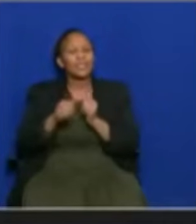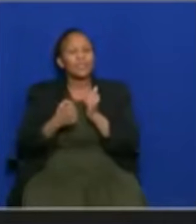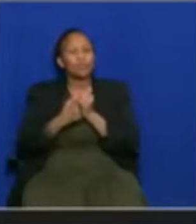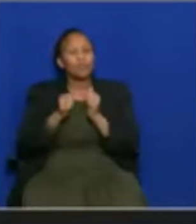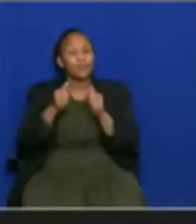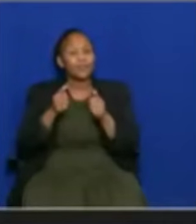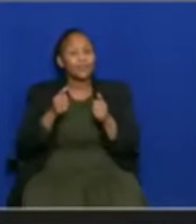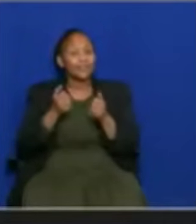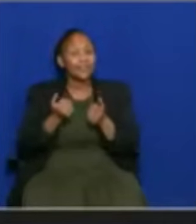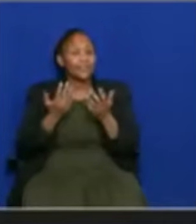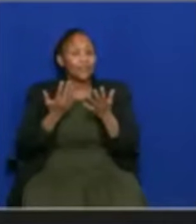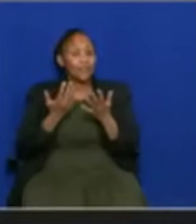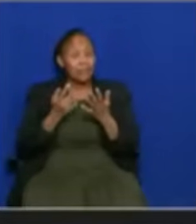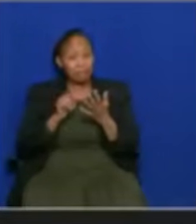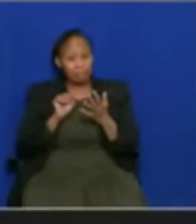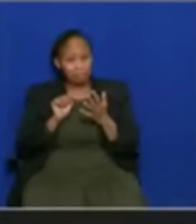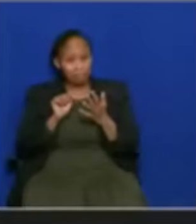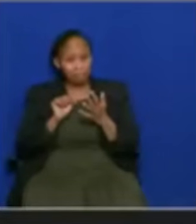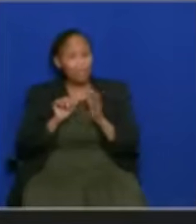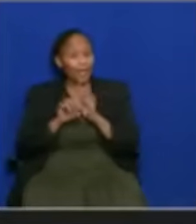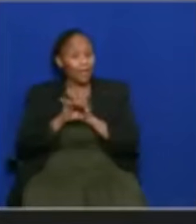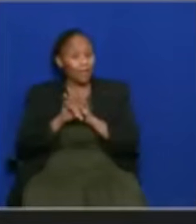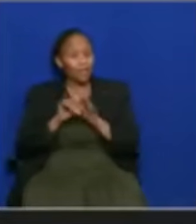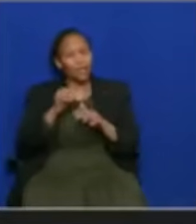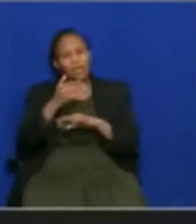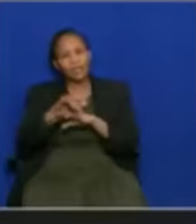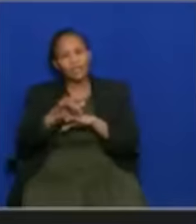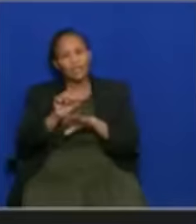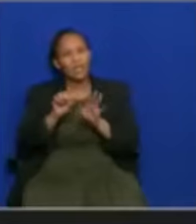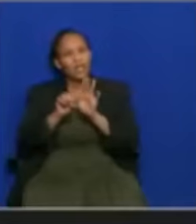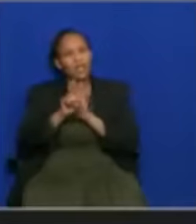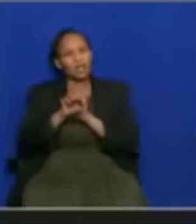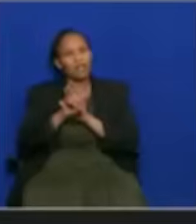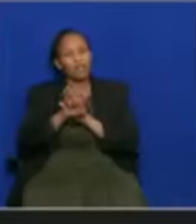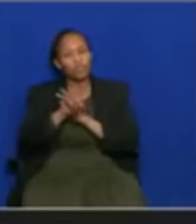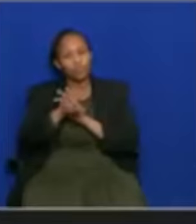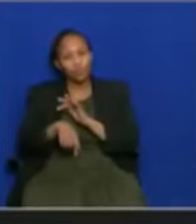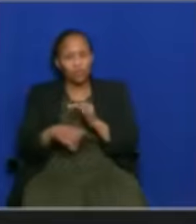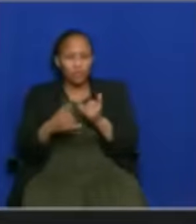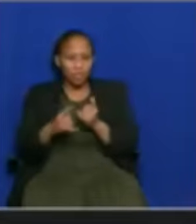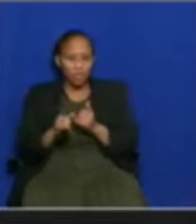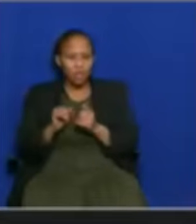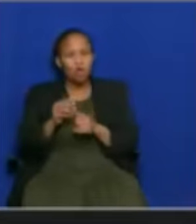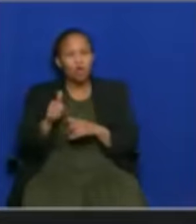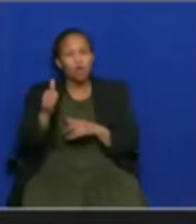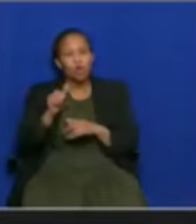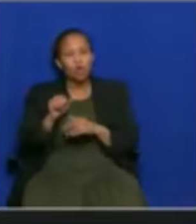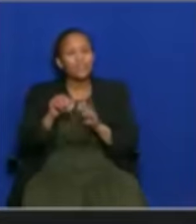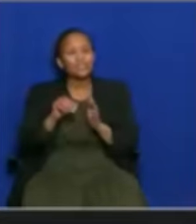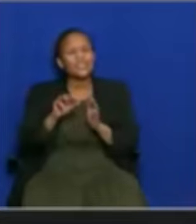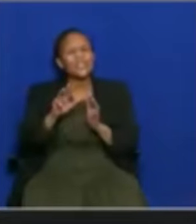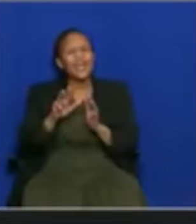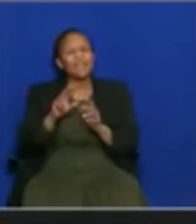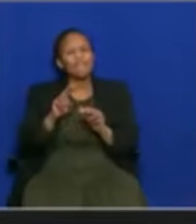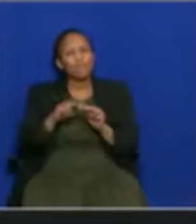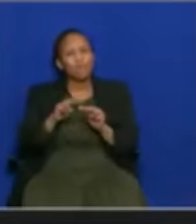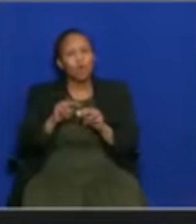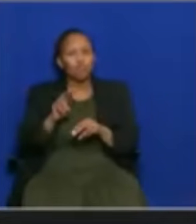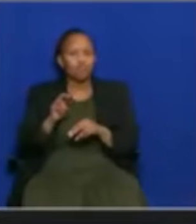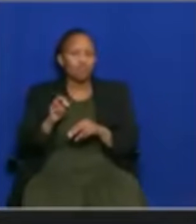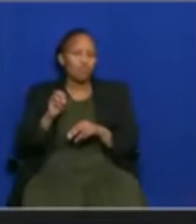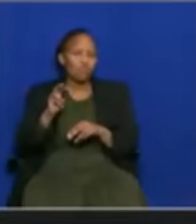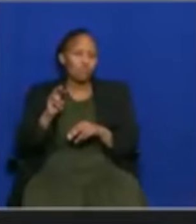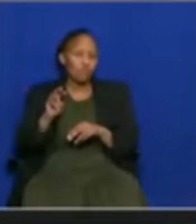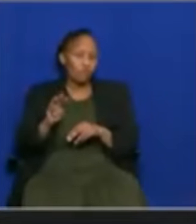externally. And this is by General Kumalo, dated the 9th of February 2024, addressed to the Divisional Commissioner